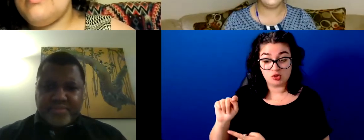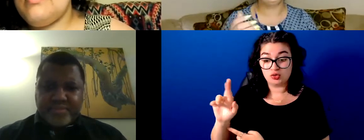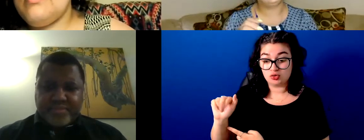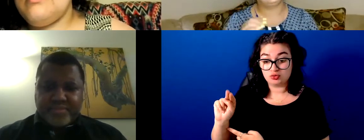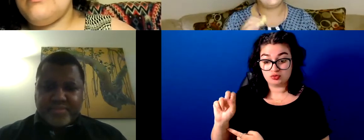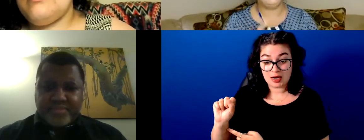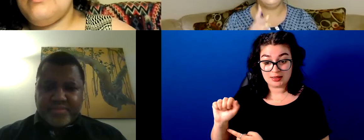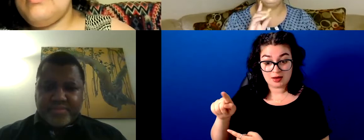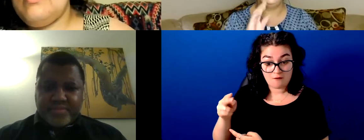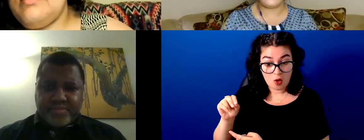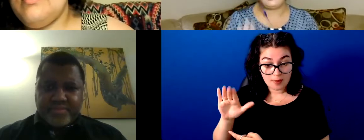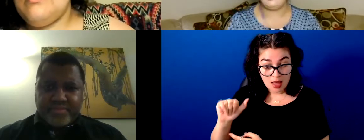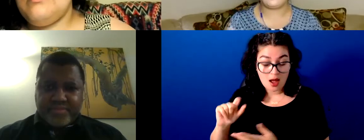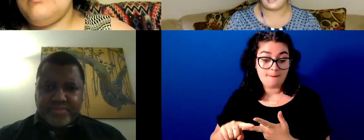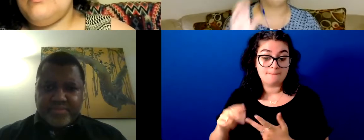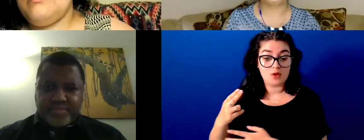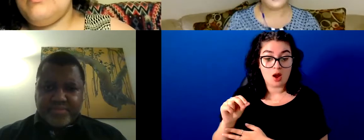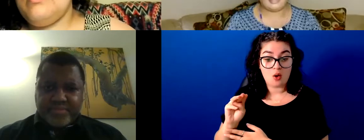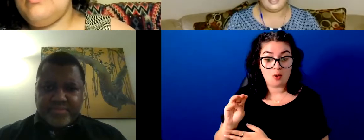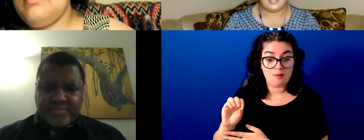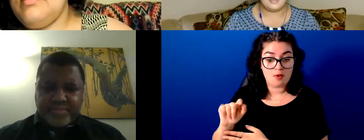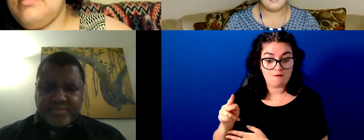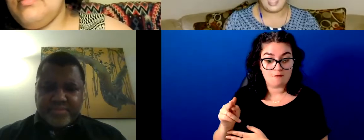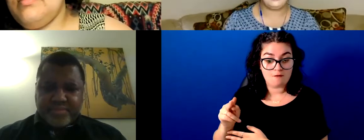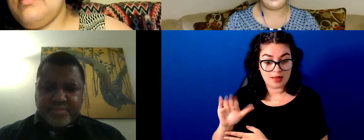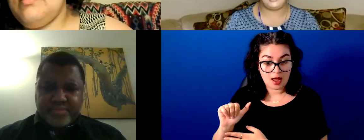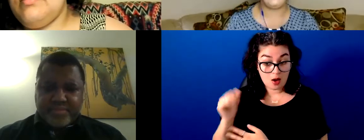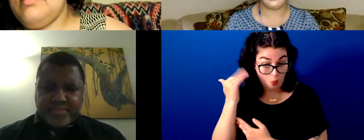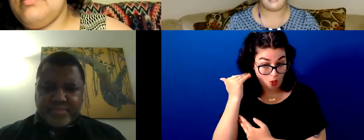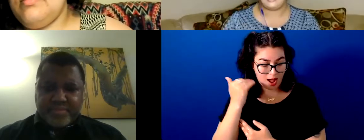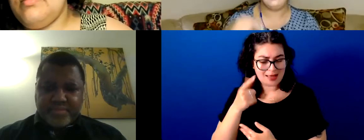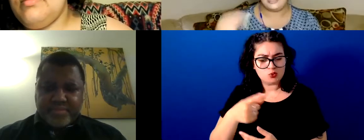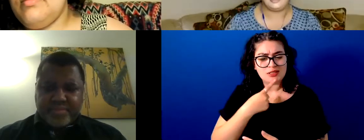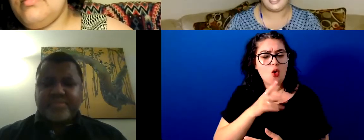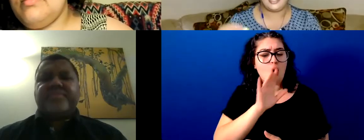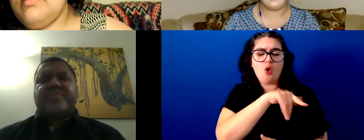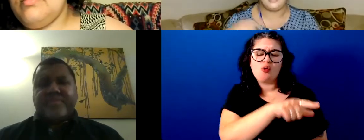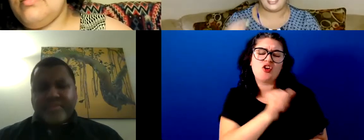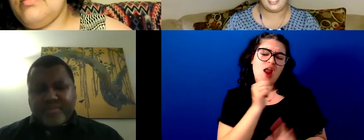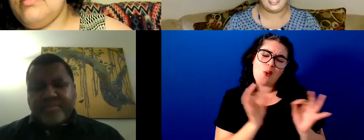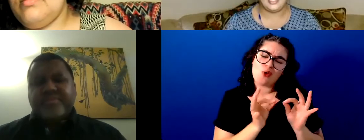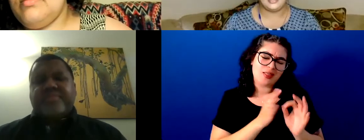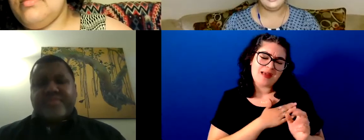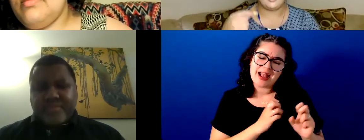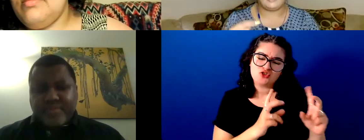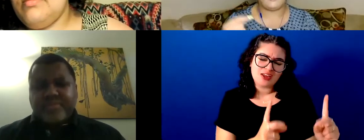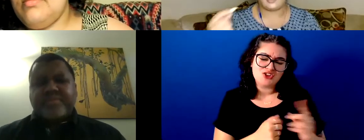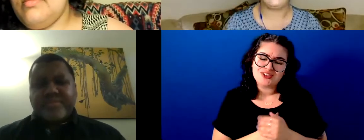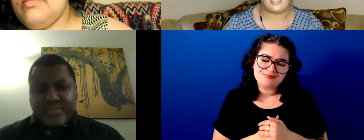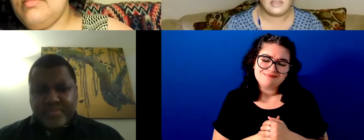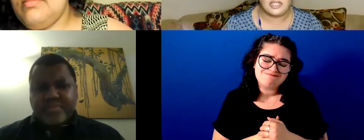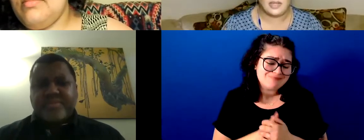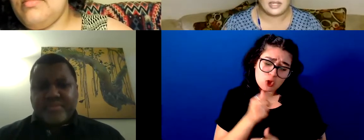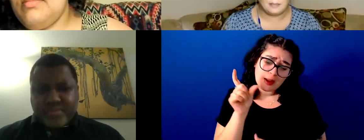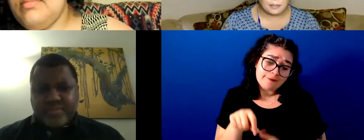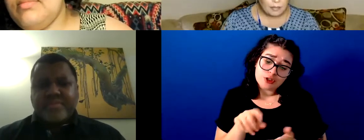you're like saying, well, those people are not worth my education that I am teaching and I'm getting, so therefore I don't have to